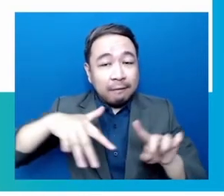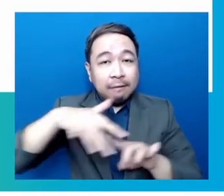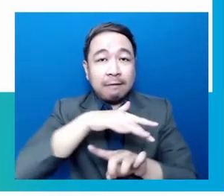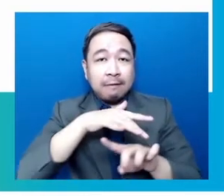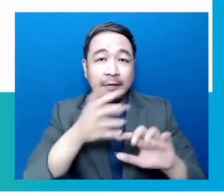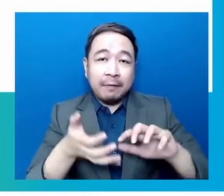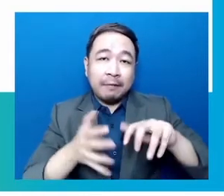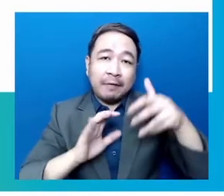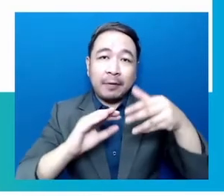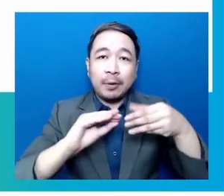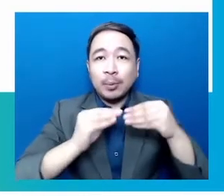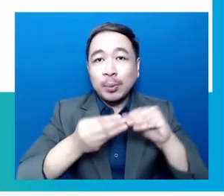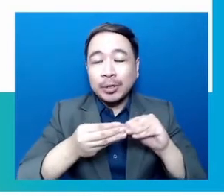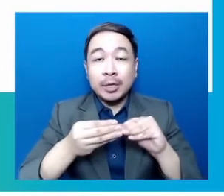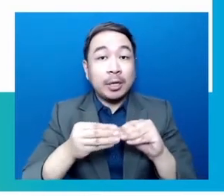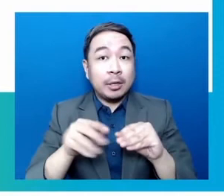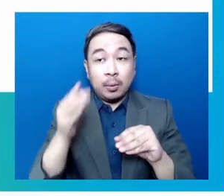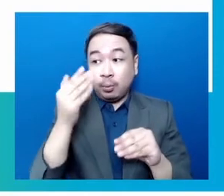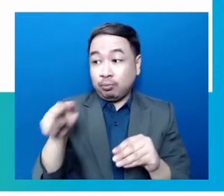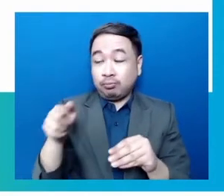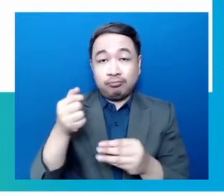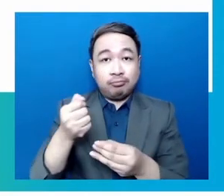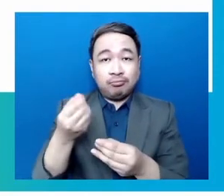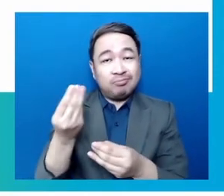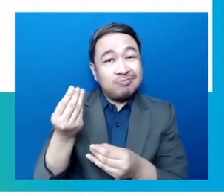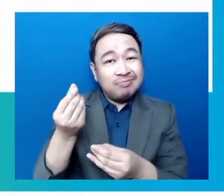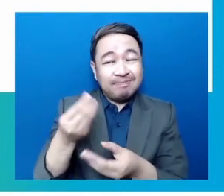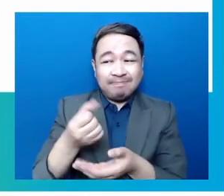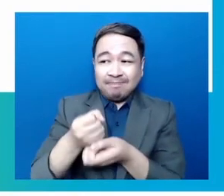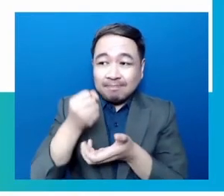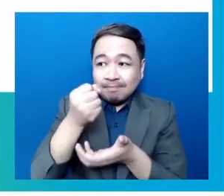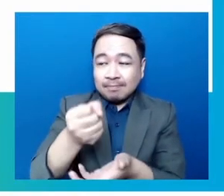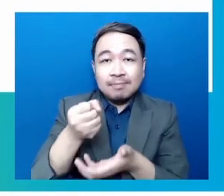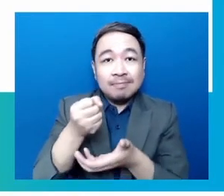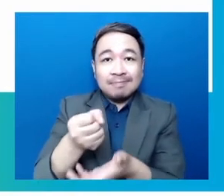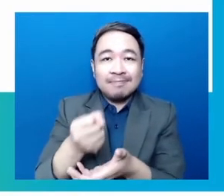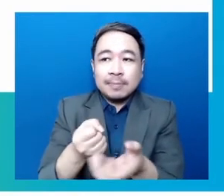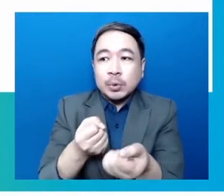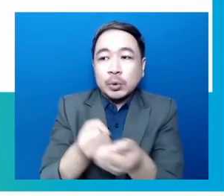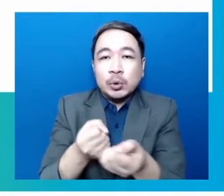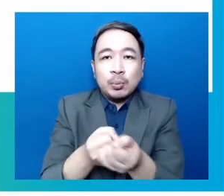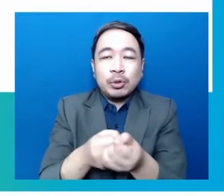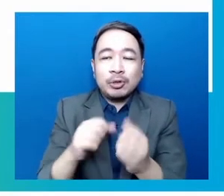funding specific coal technologies and other fossil fuels. Next slide, please.